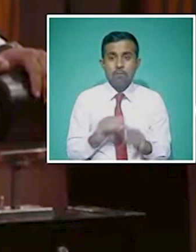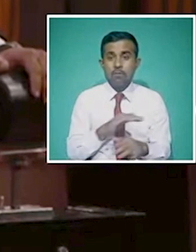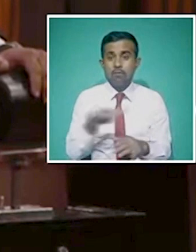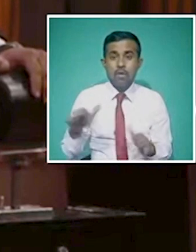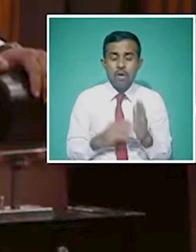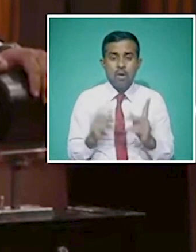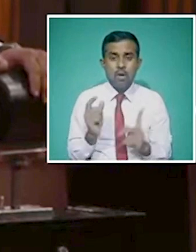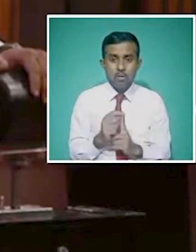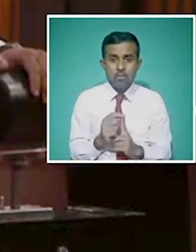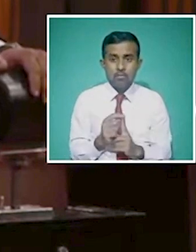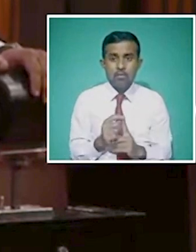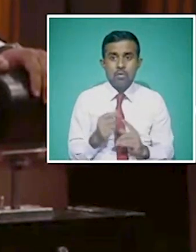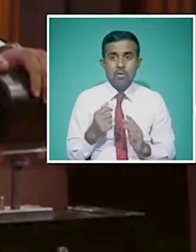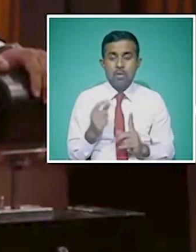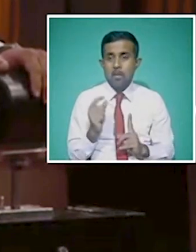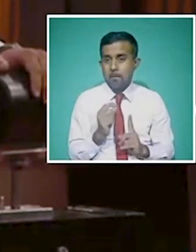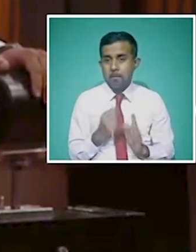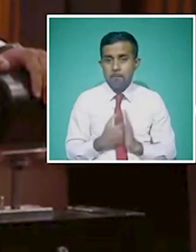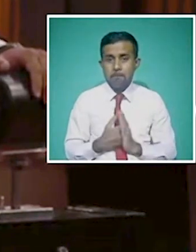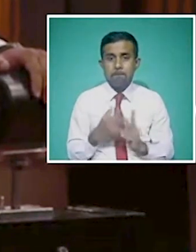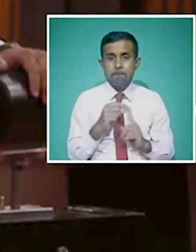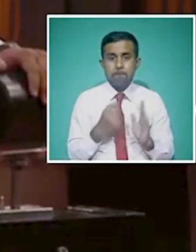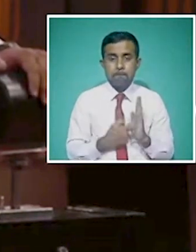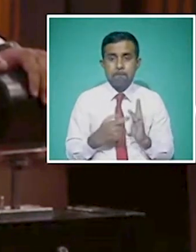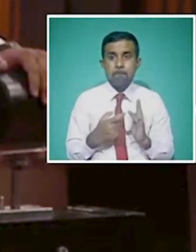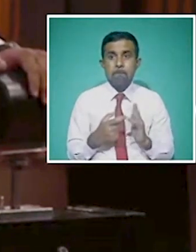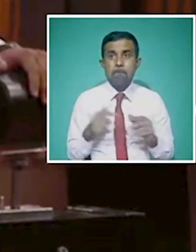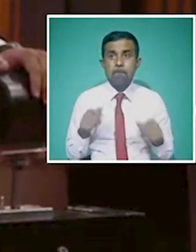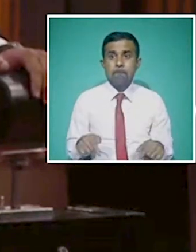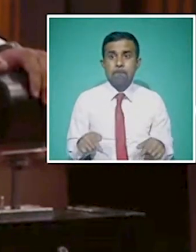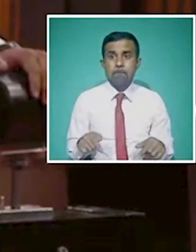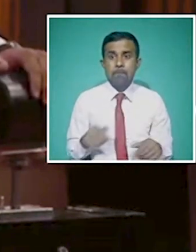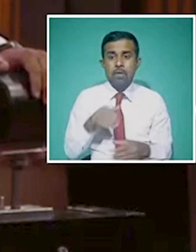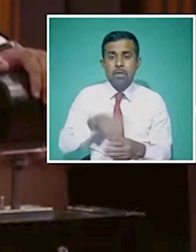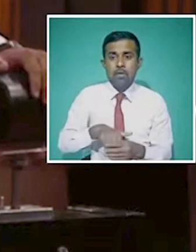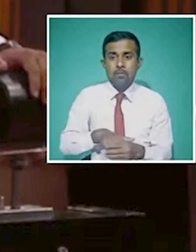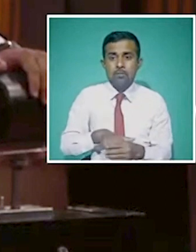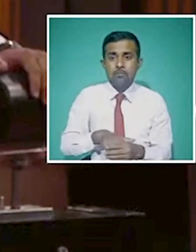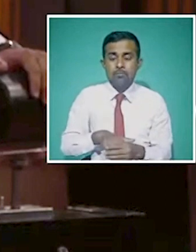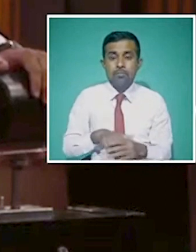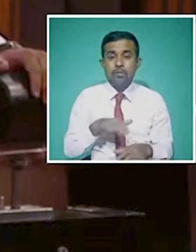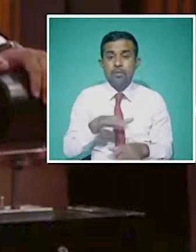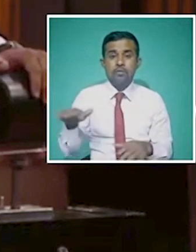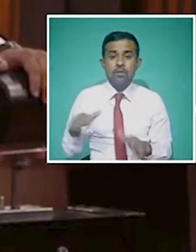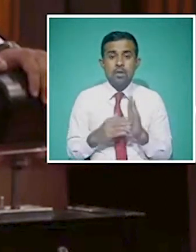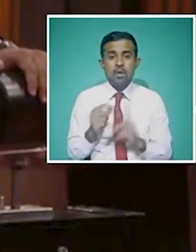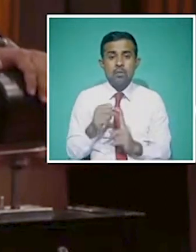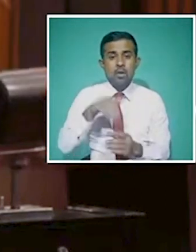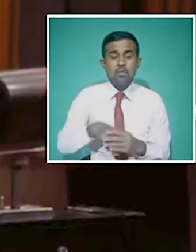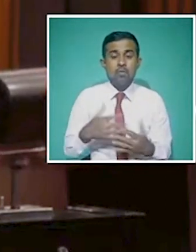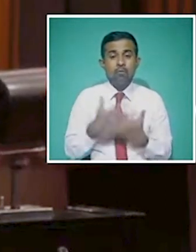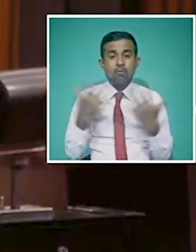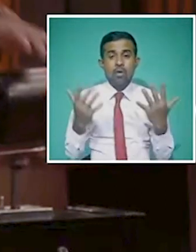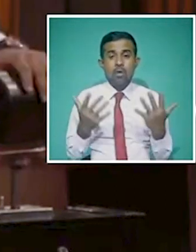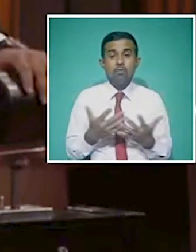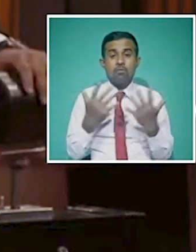to your attention about the large amounts of corruption that happens within the land ministry. And just like how I would like Honorable Nazir